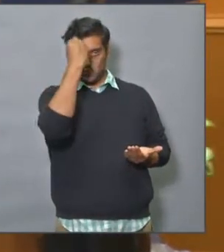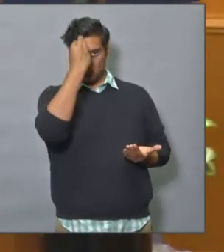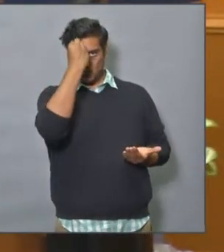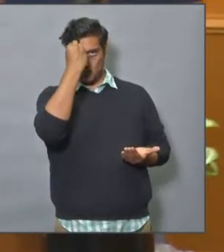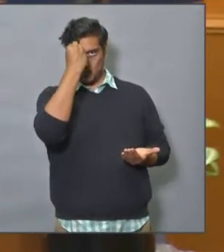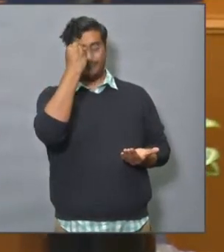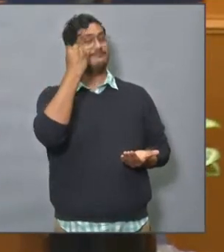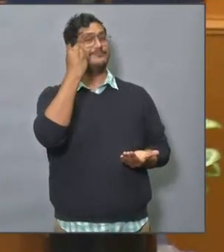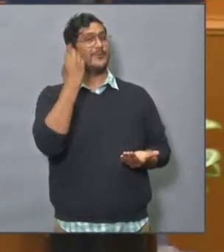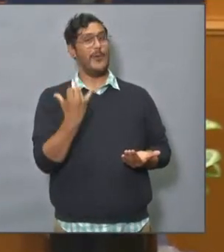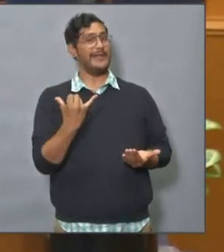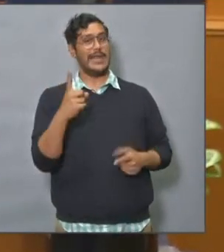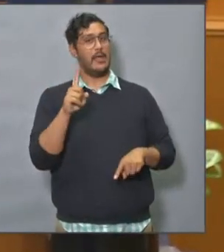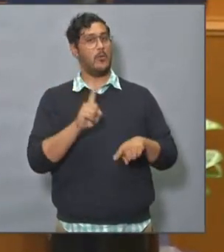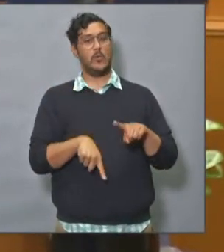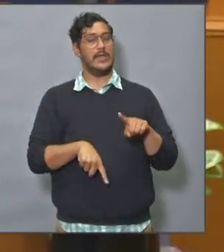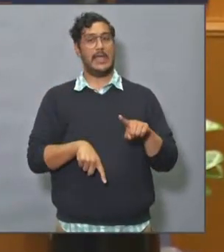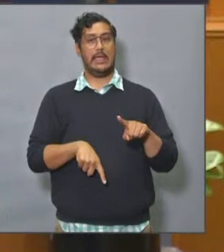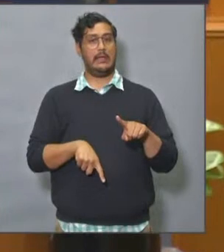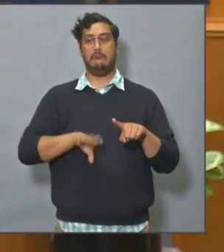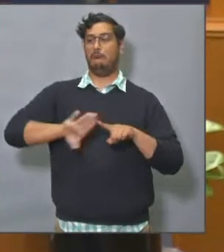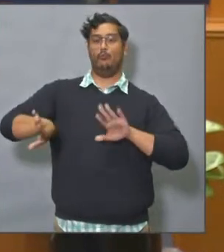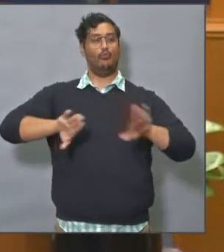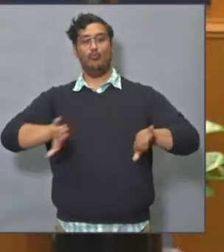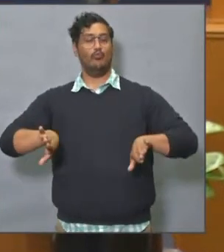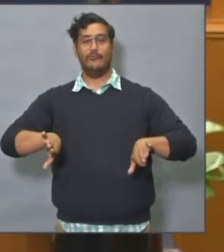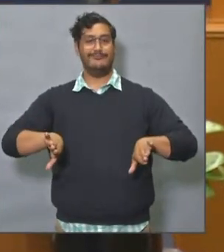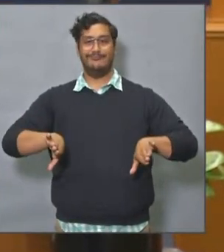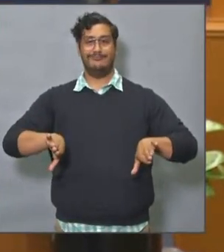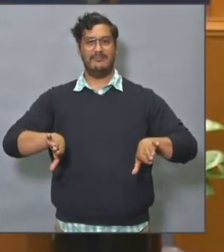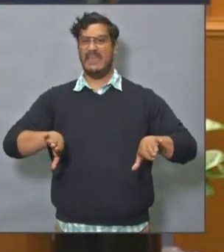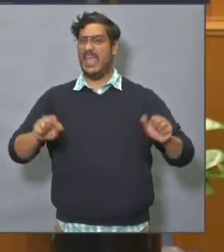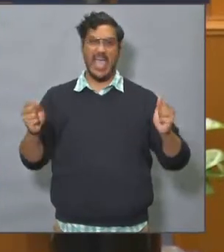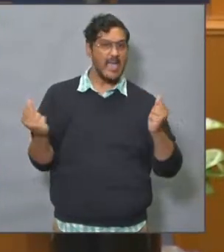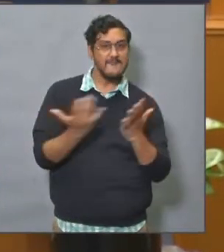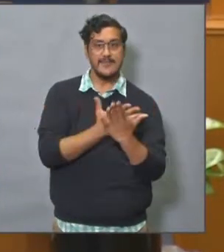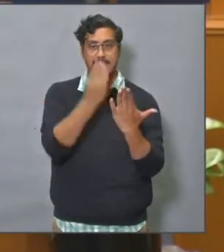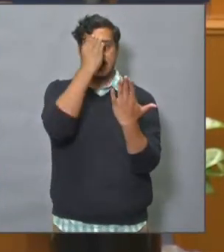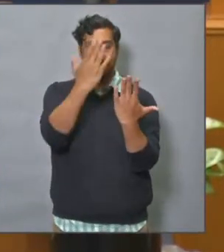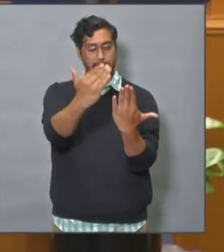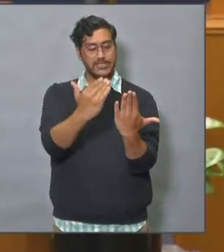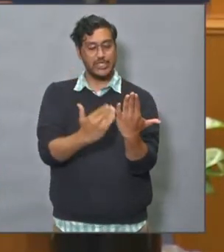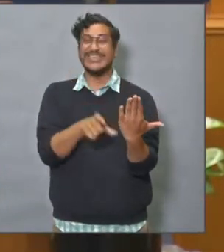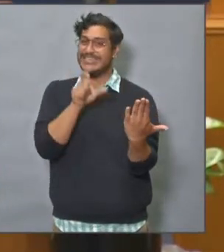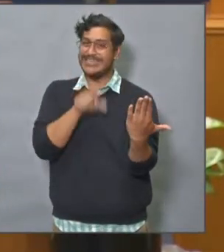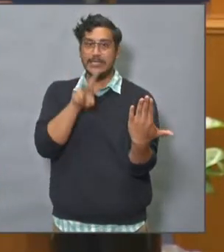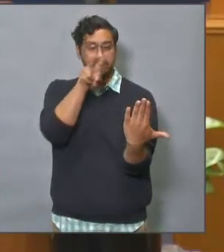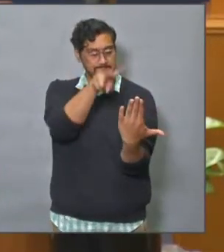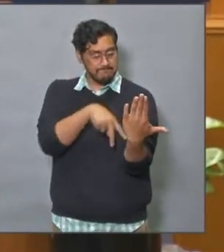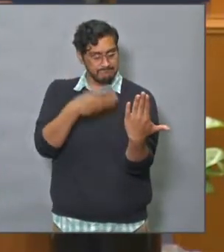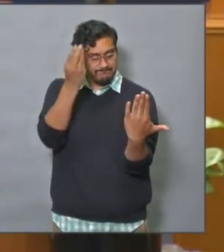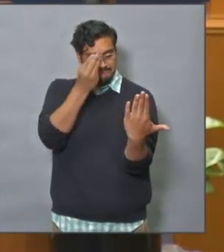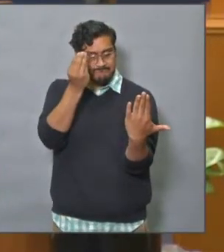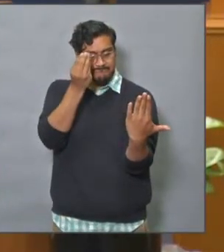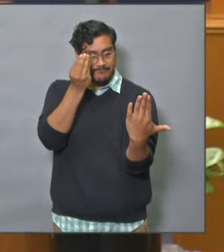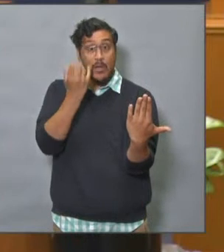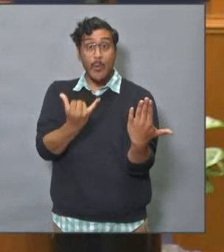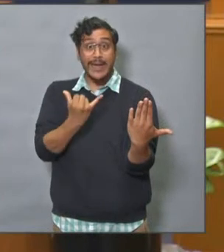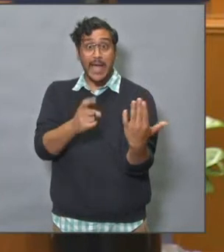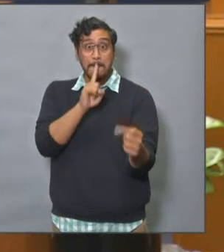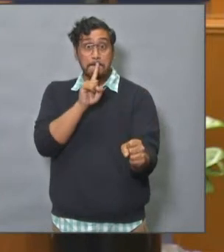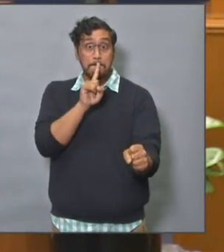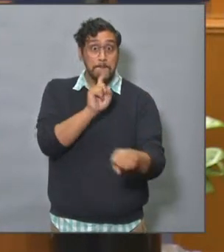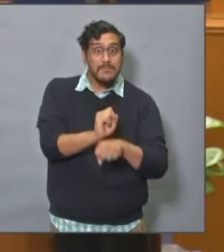the table. There's absolutely no certainty of what exactly is going to